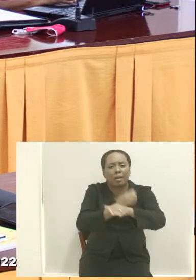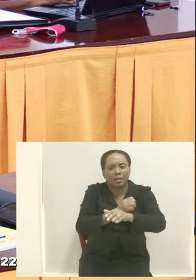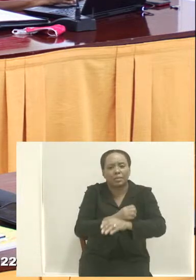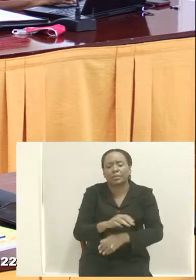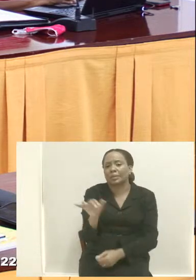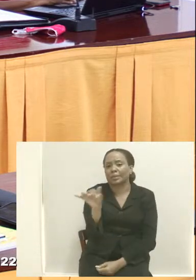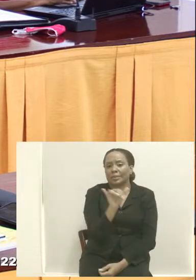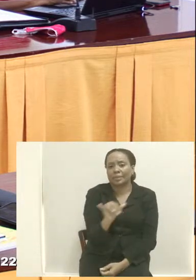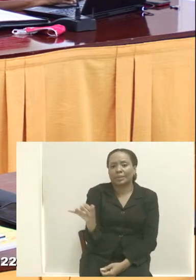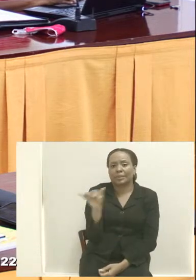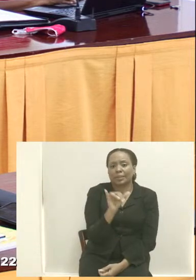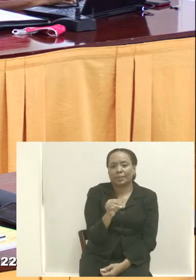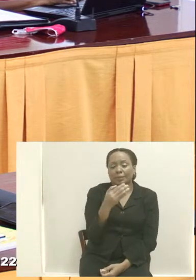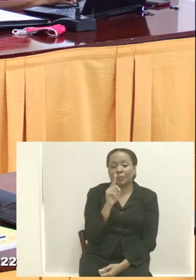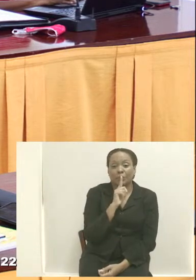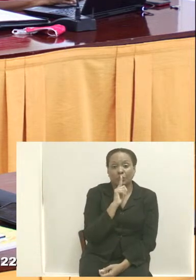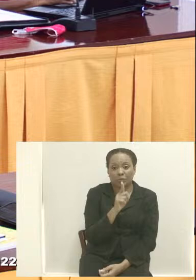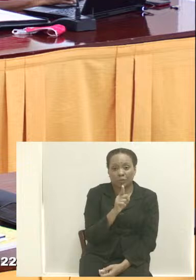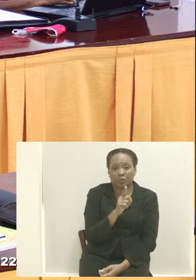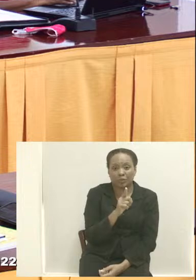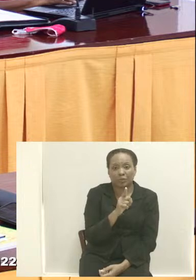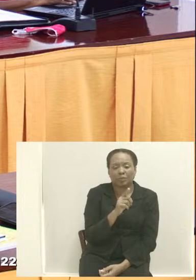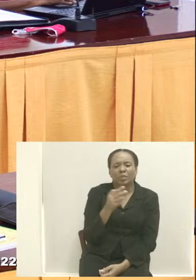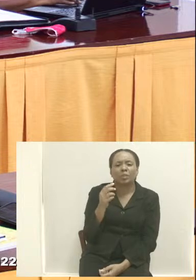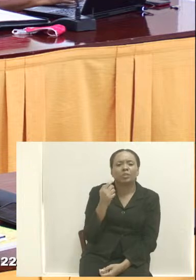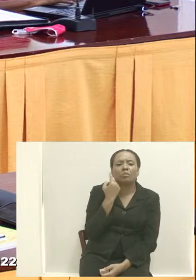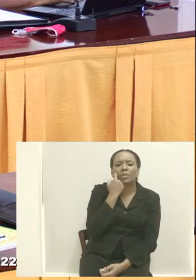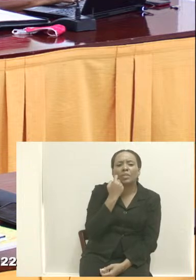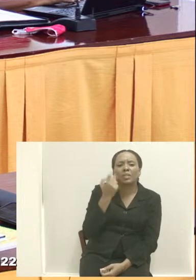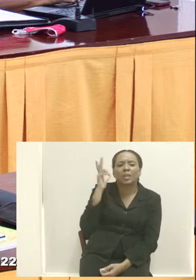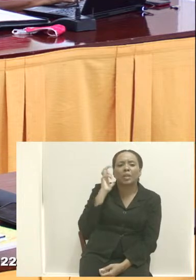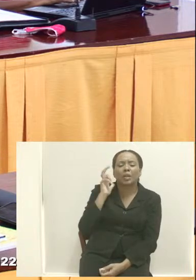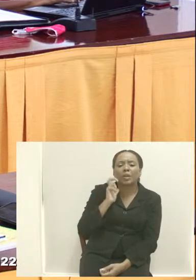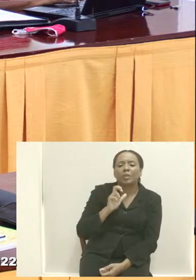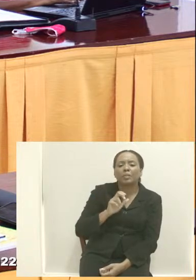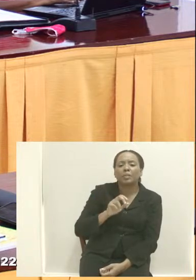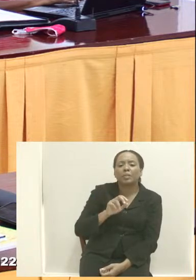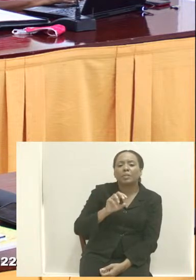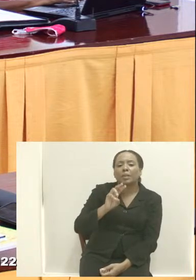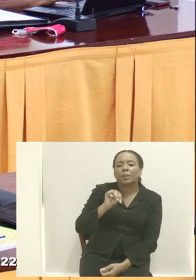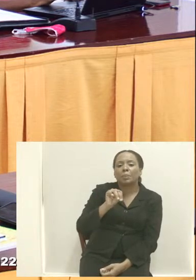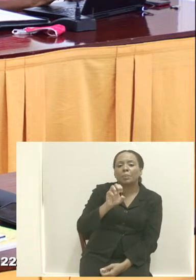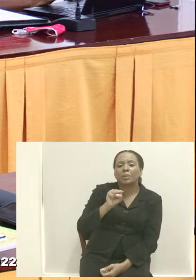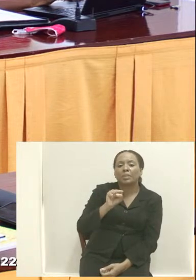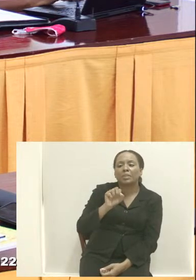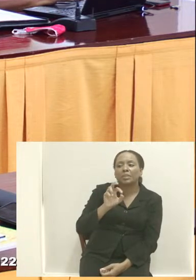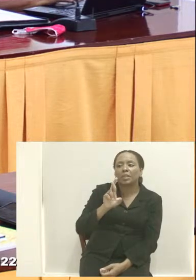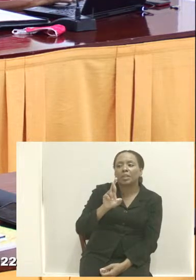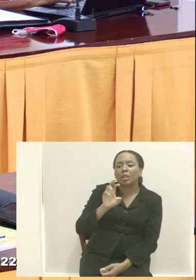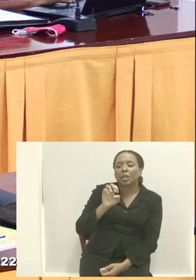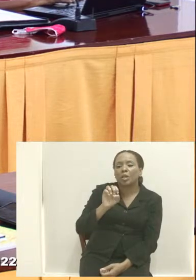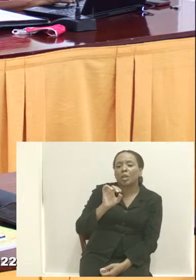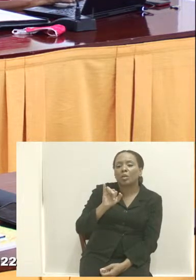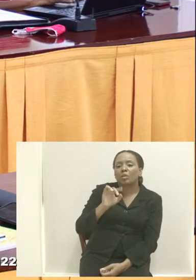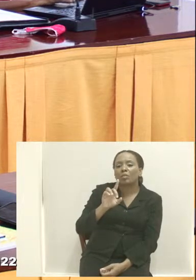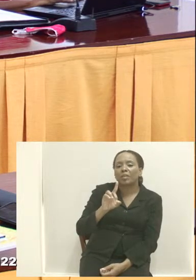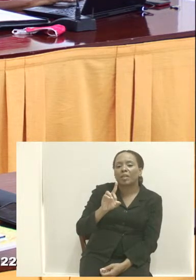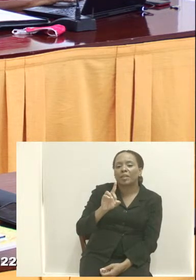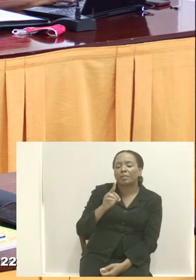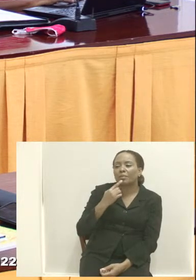matter is, ma'am, that we know that there are several households in working class communities which have